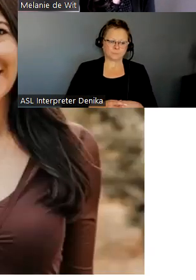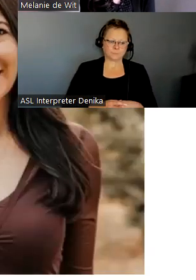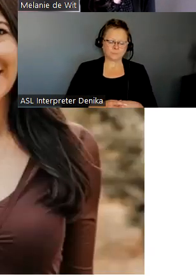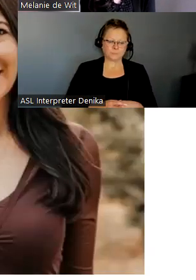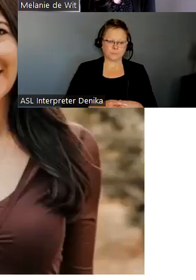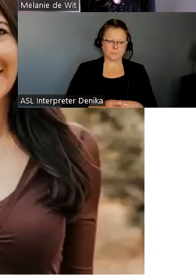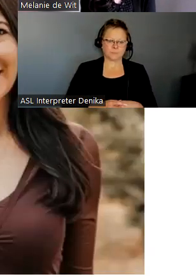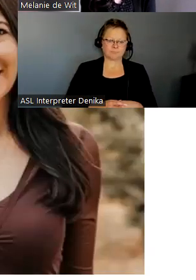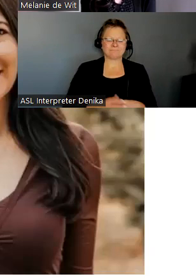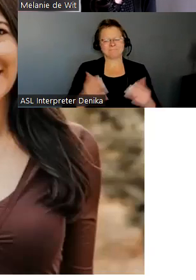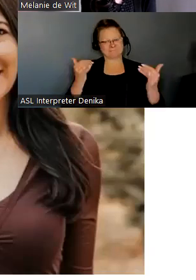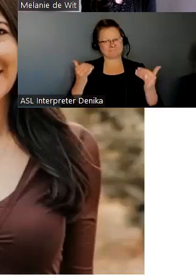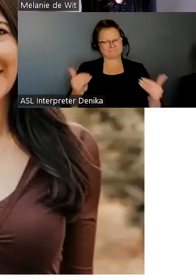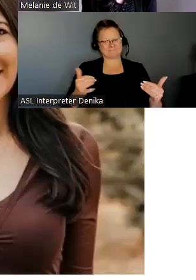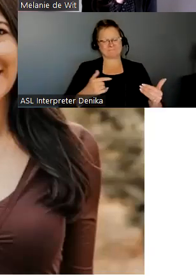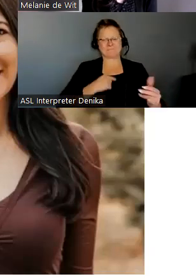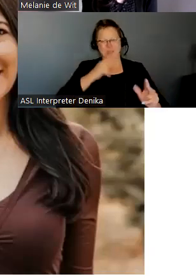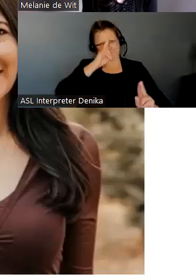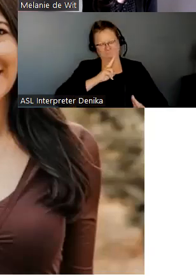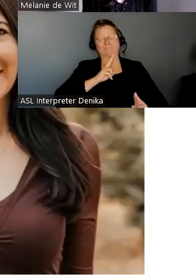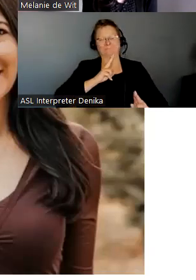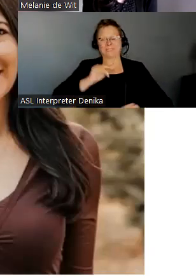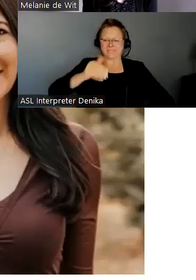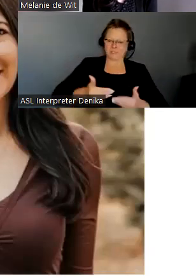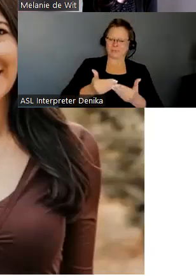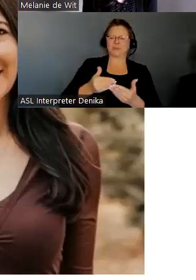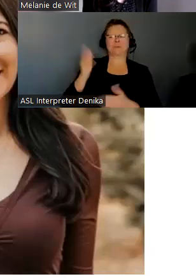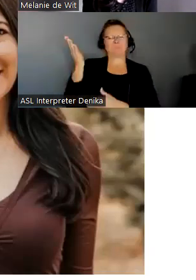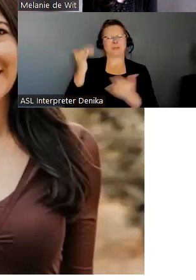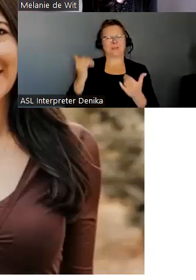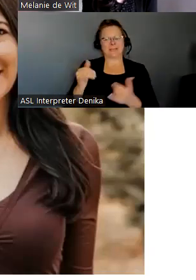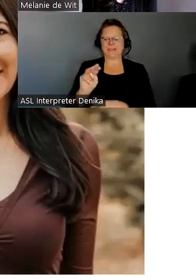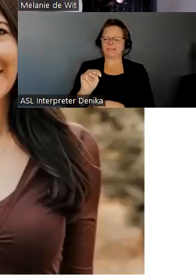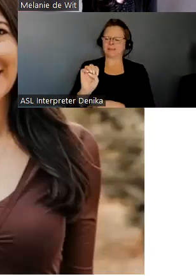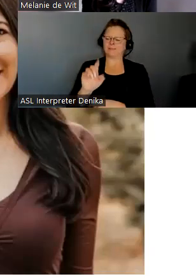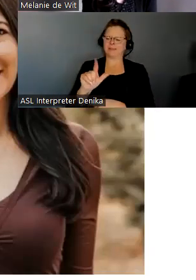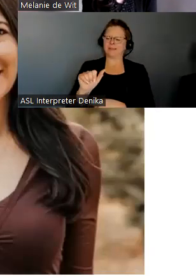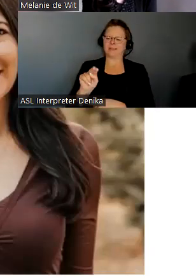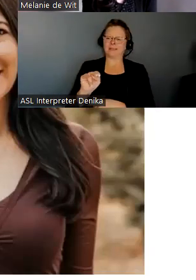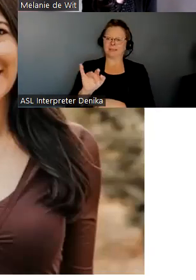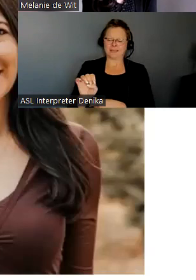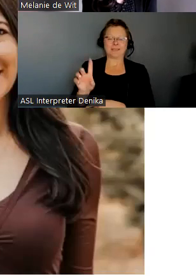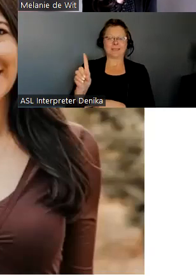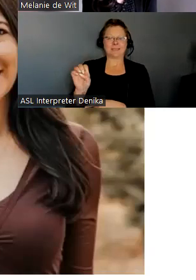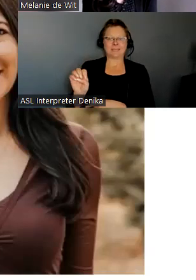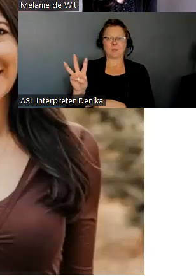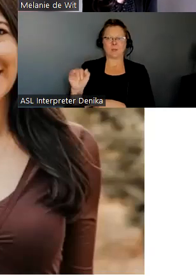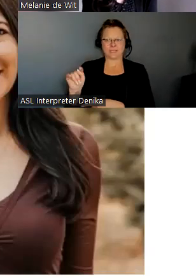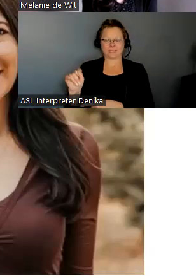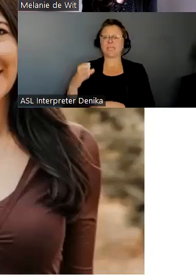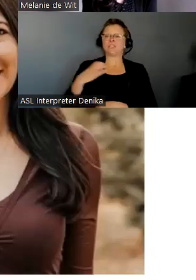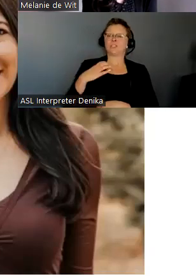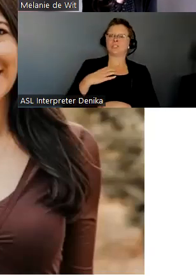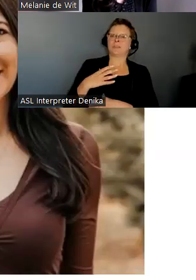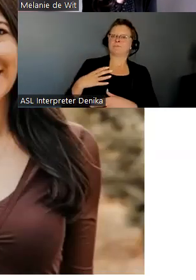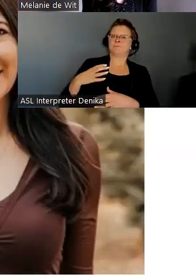So it gives me great pleasure now to introduce our speaker for today, Melanie DeWitt. She's the Chief Legal Officer at Unity